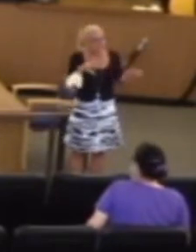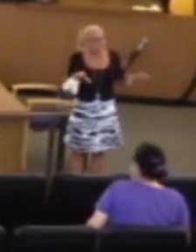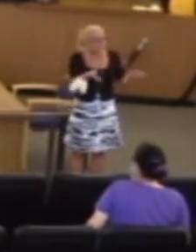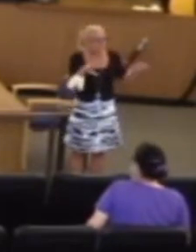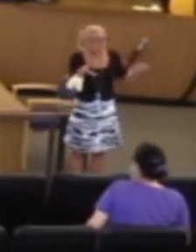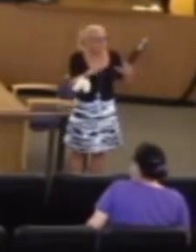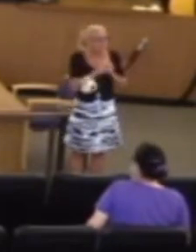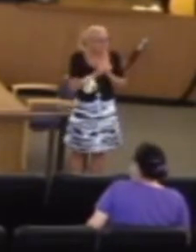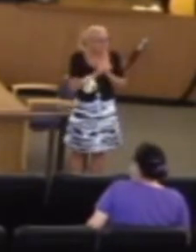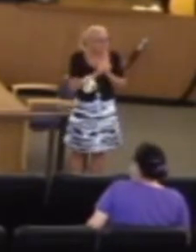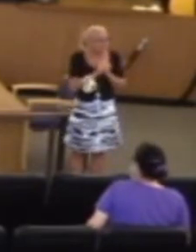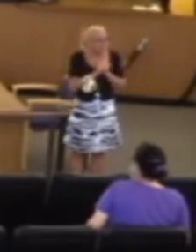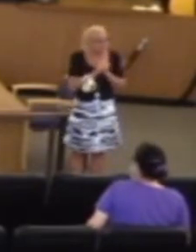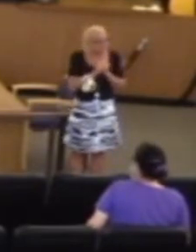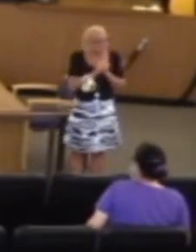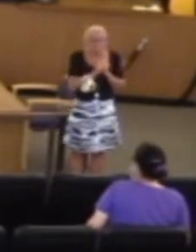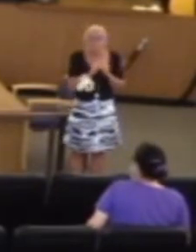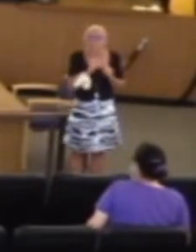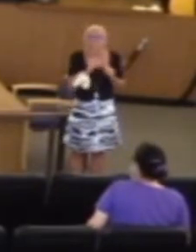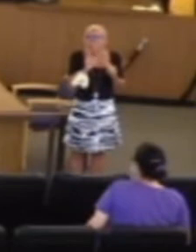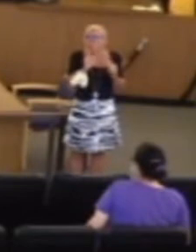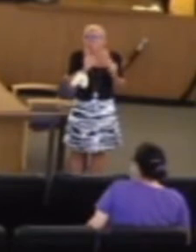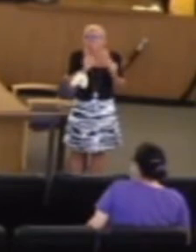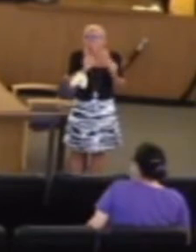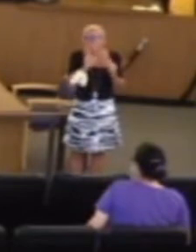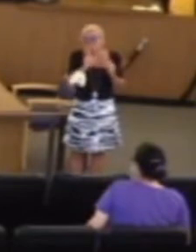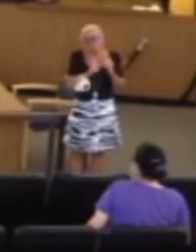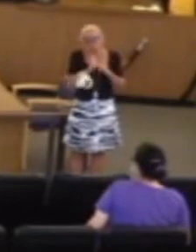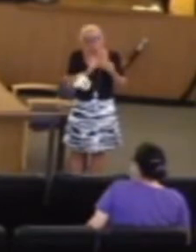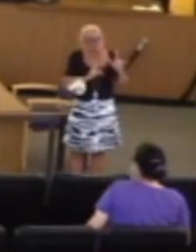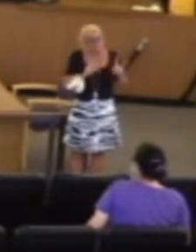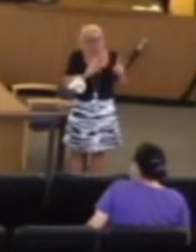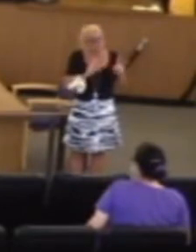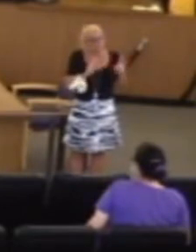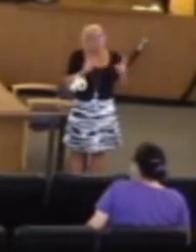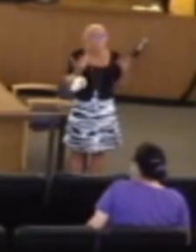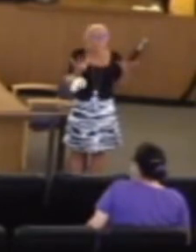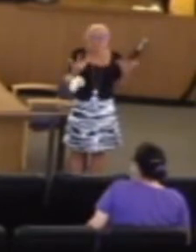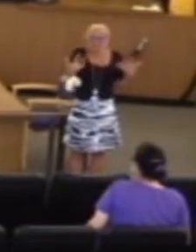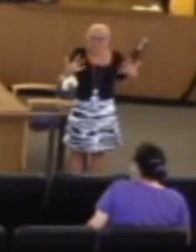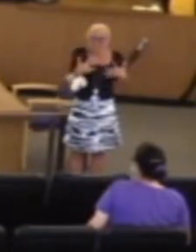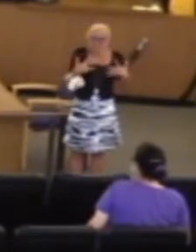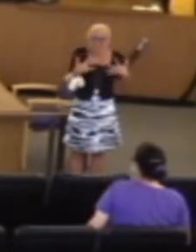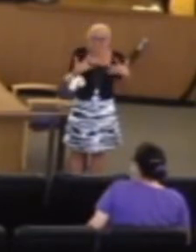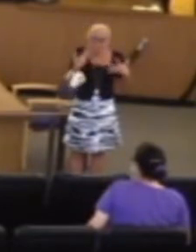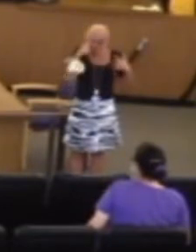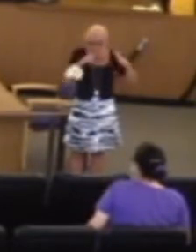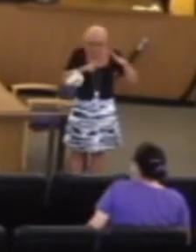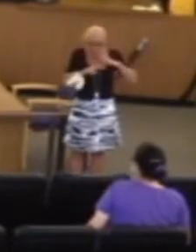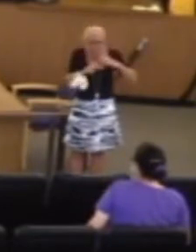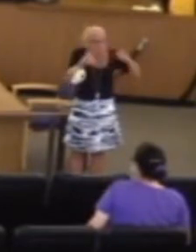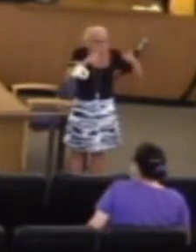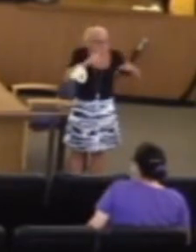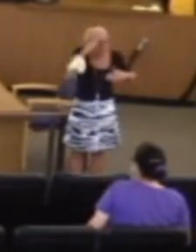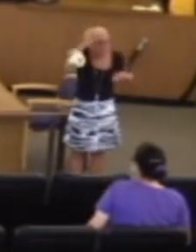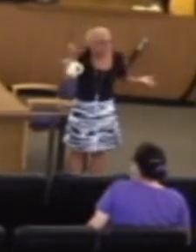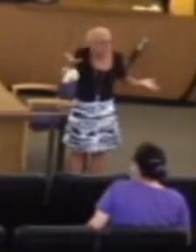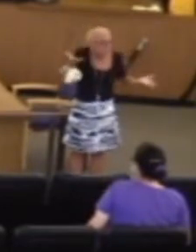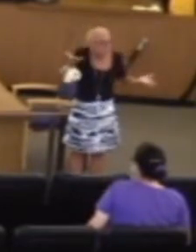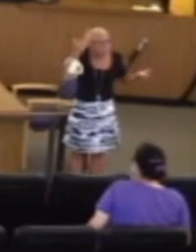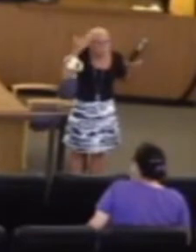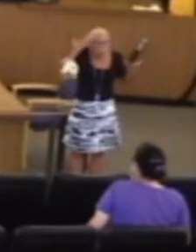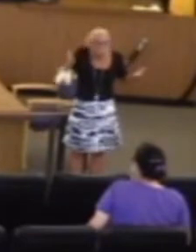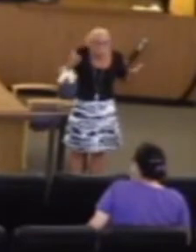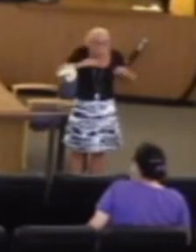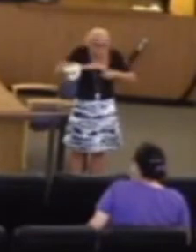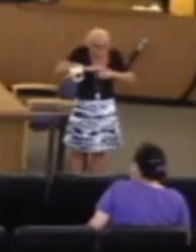have, I'm sure most families have fear of the unknown. The unknown is if you have the virus or not. And people are